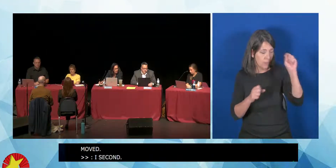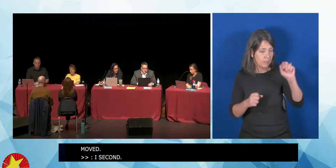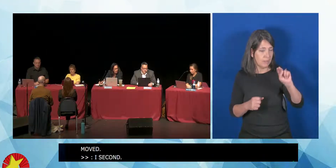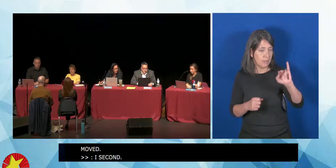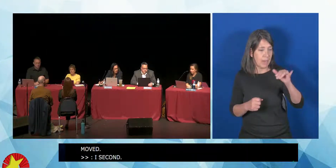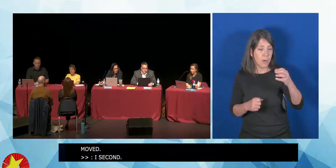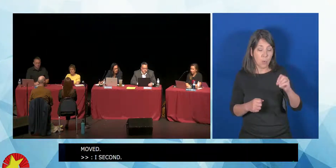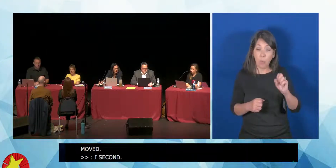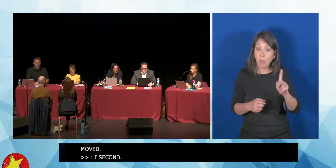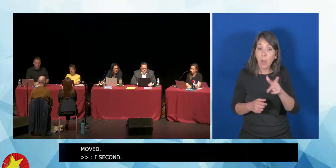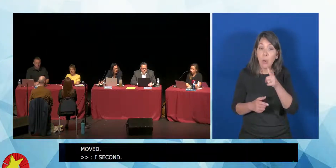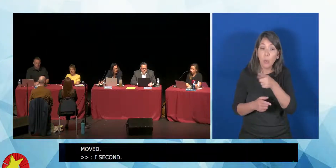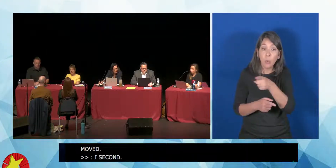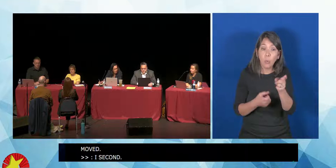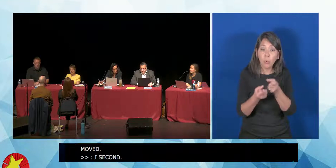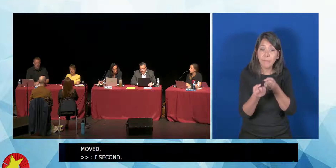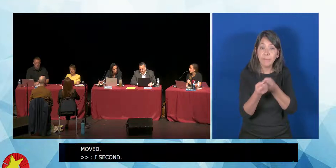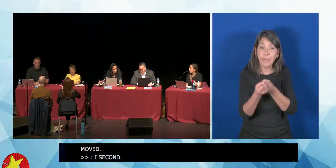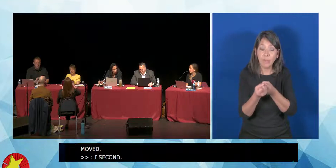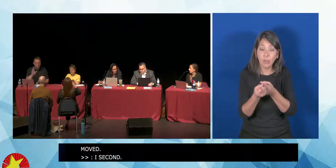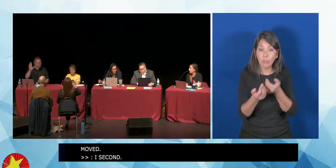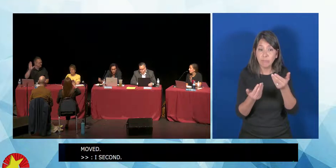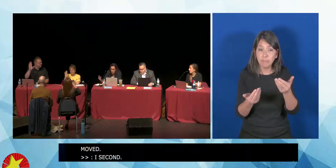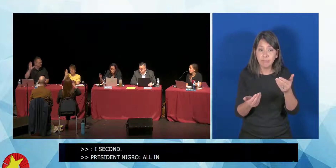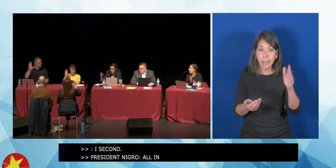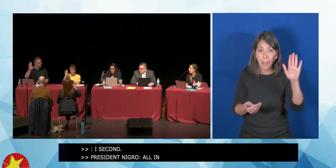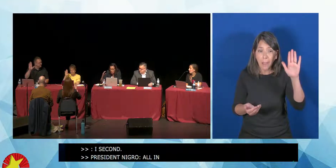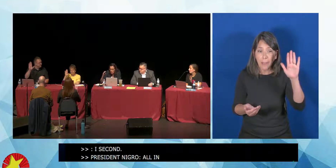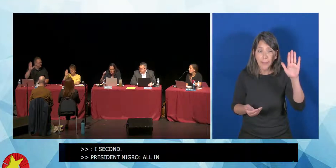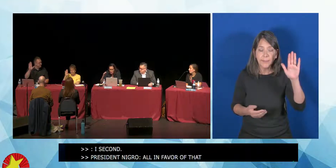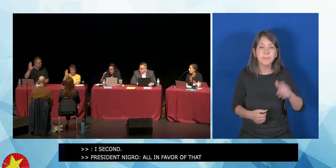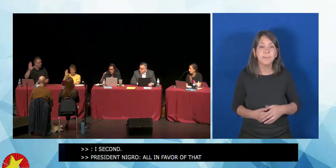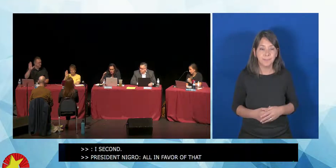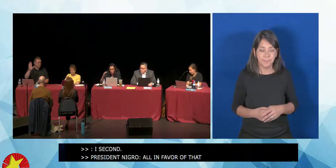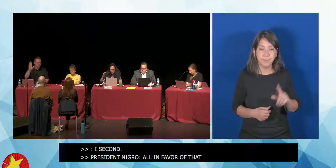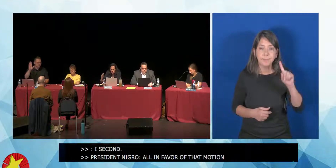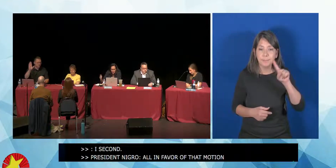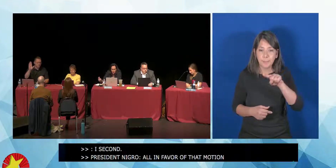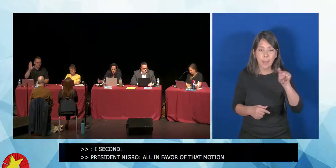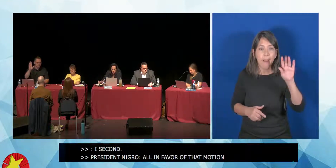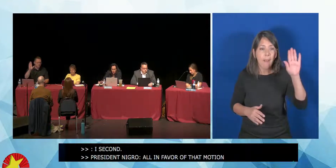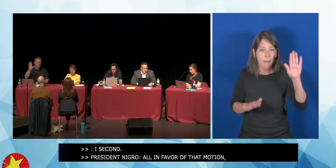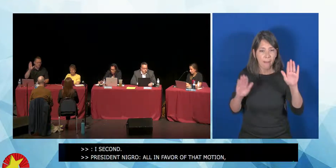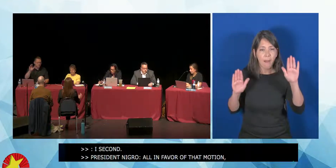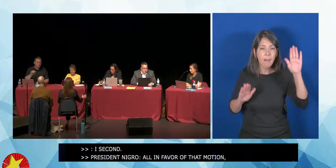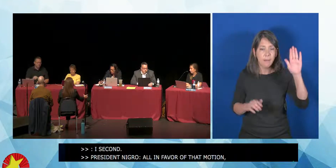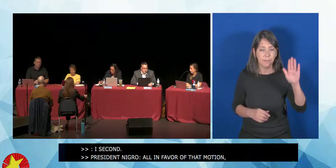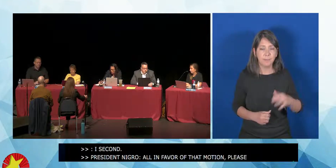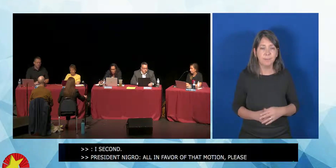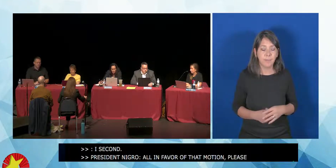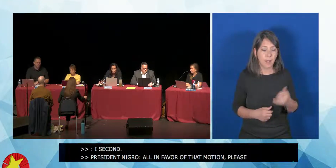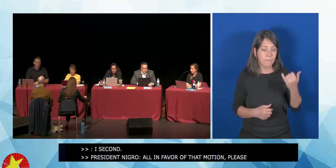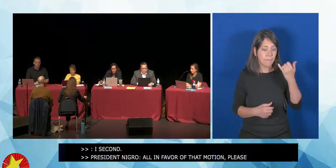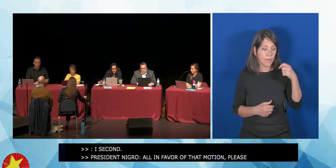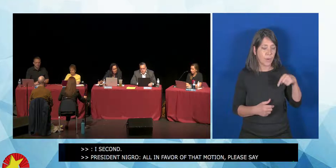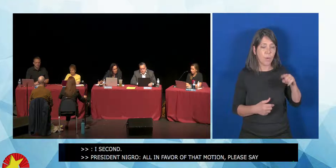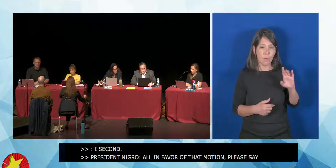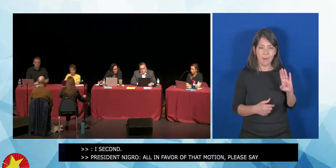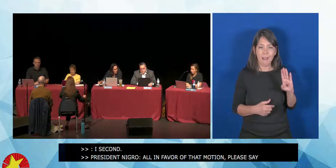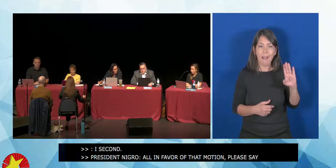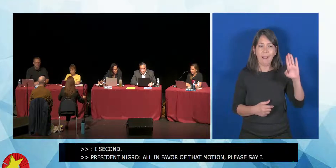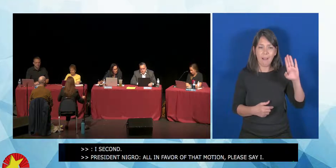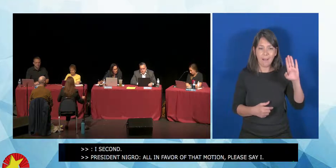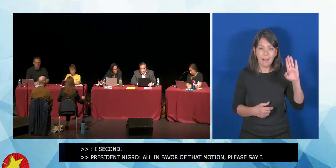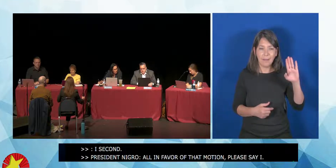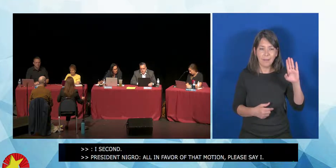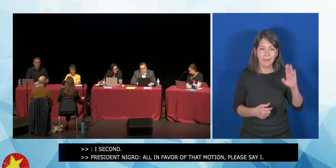favor of that motion, please say aye. Aye. Aye. Aye. On the phone?